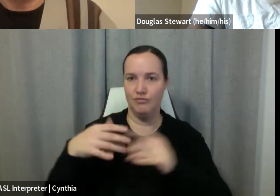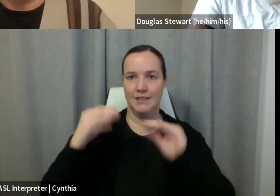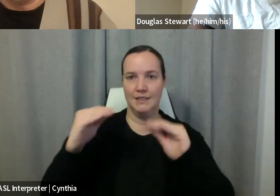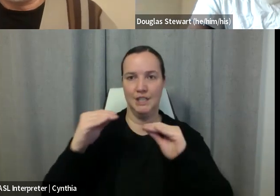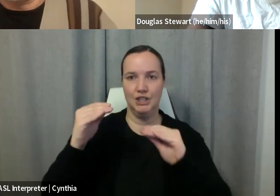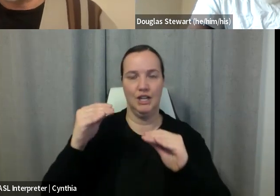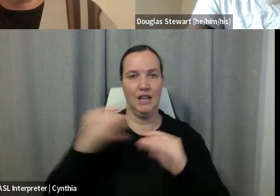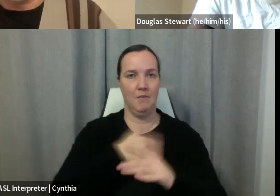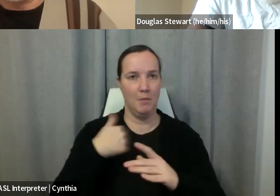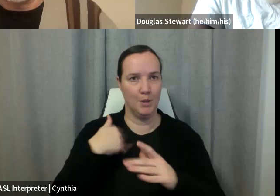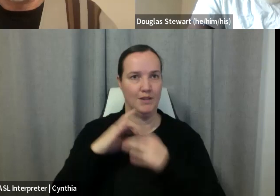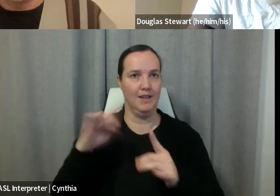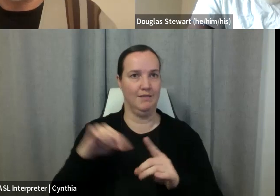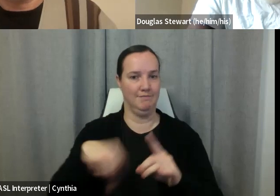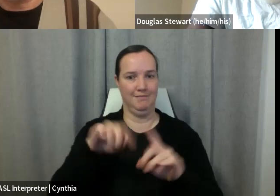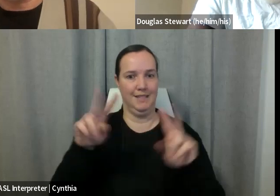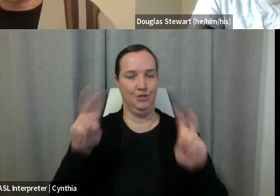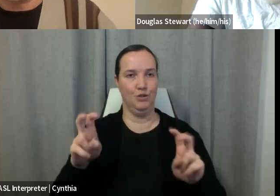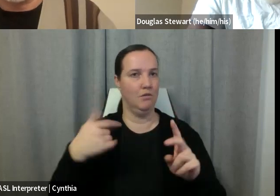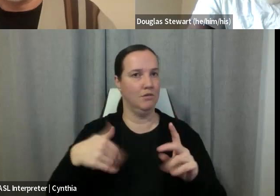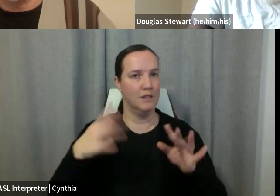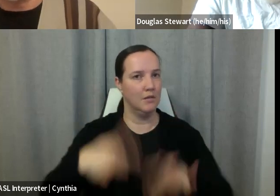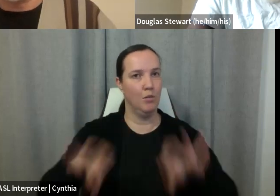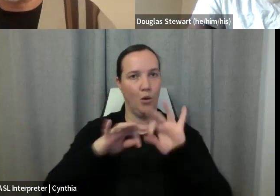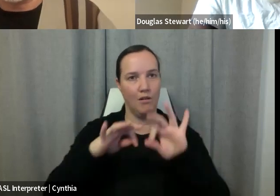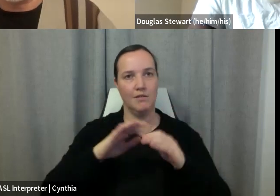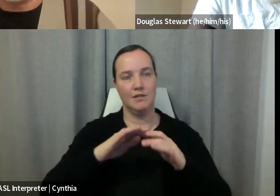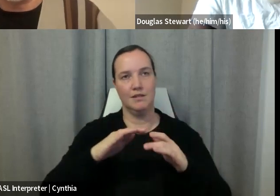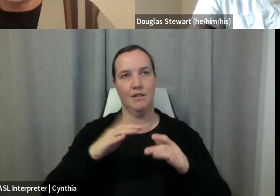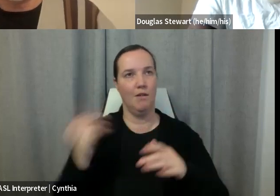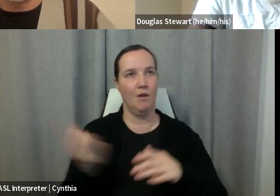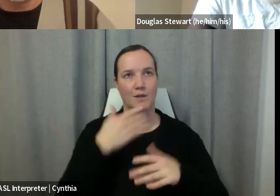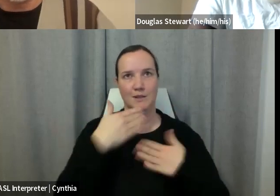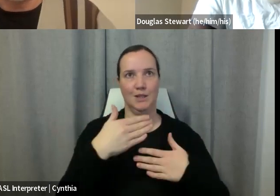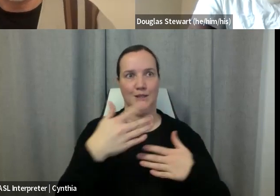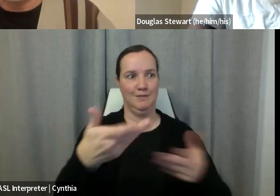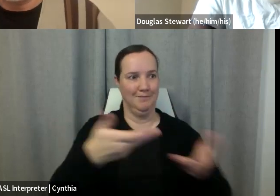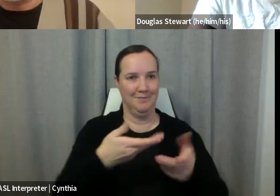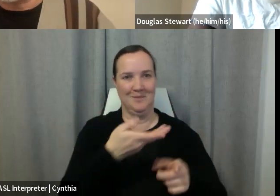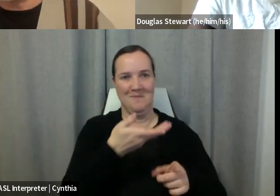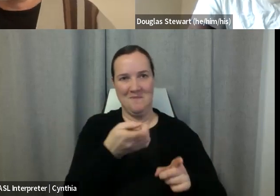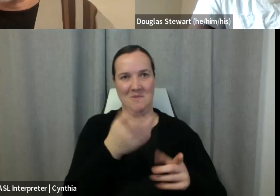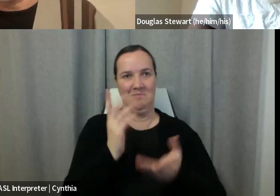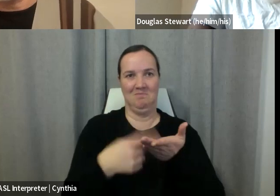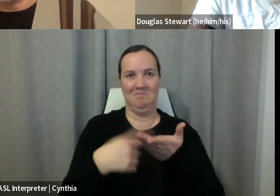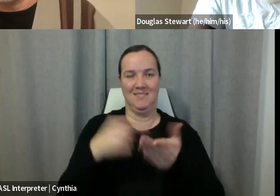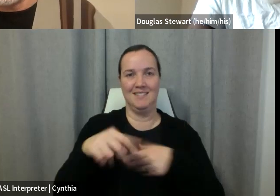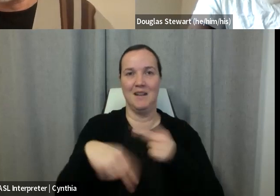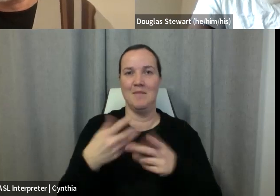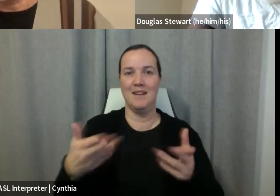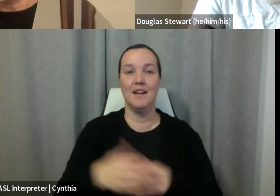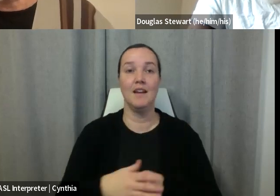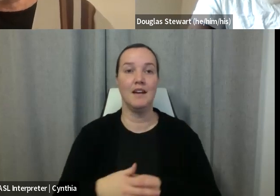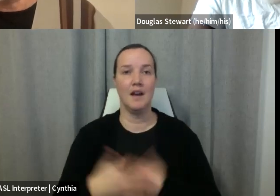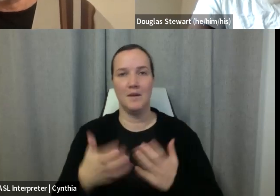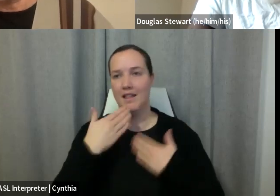issues. This is really, really important stuff, and it's always good to have you with us when we're talking about these things. I'd like to thank